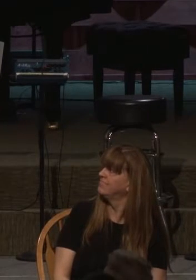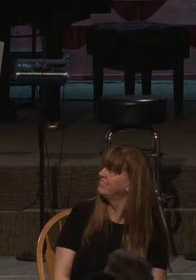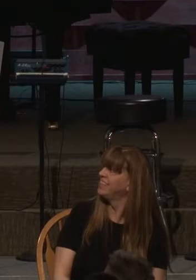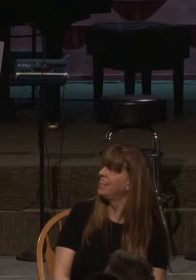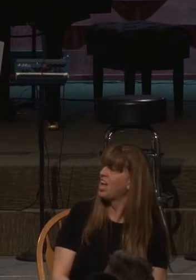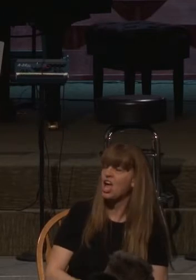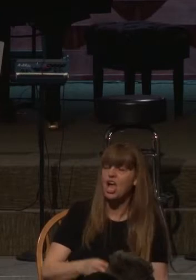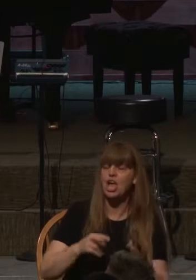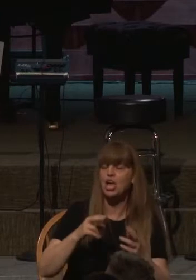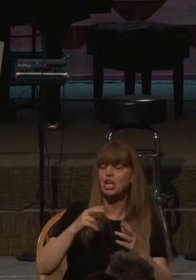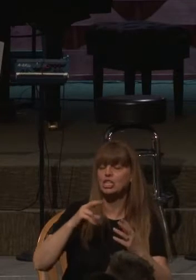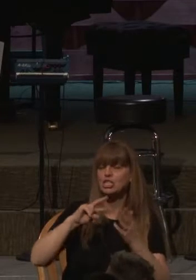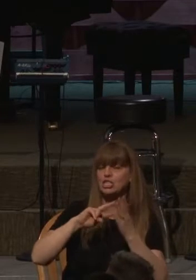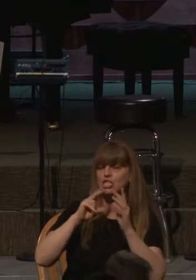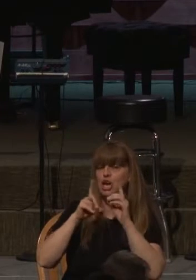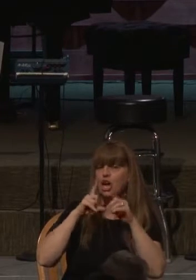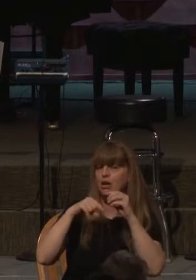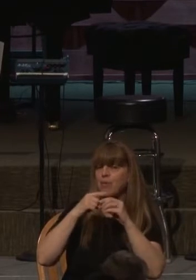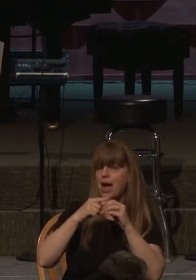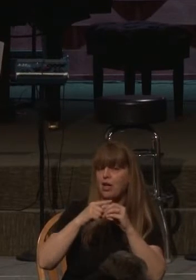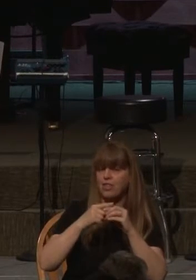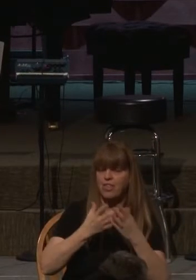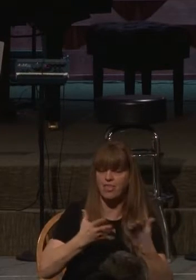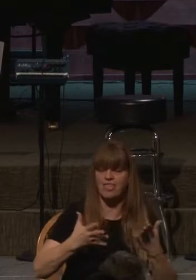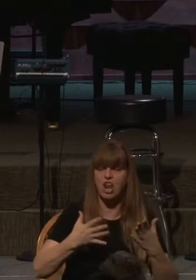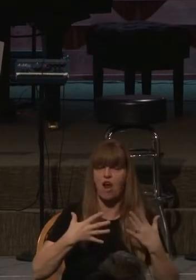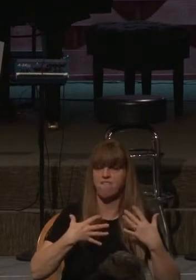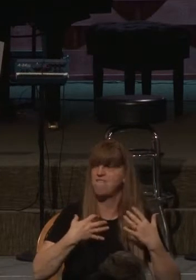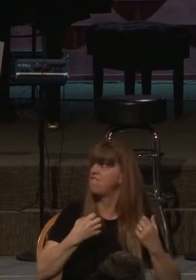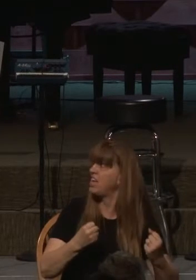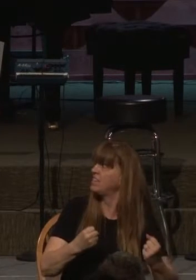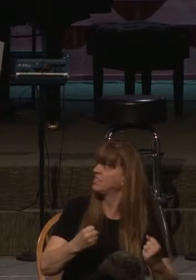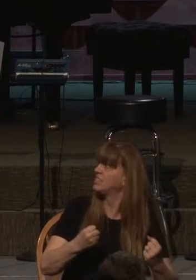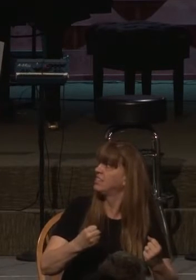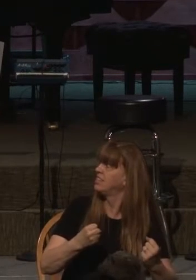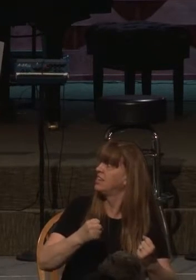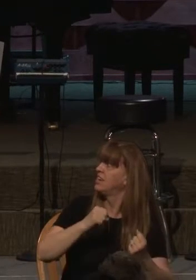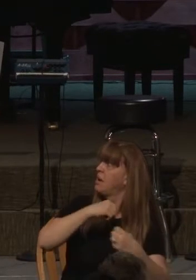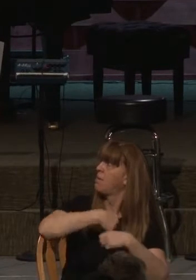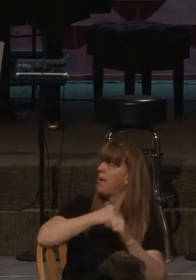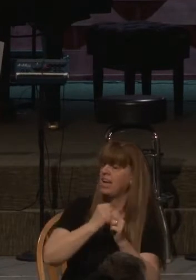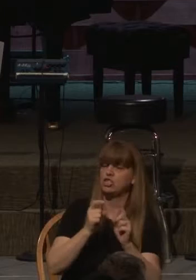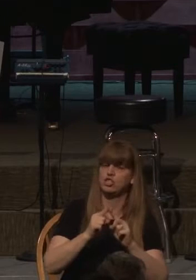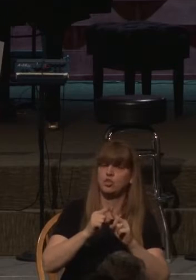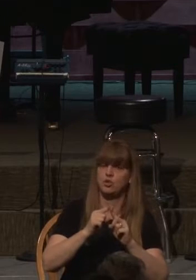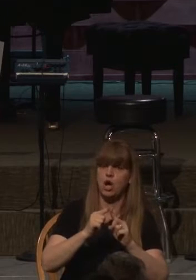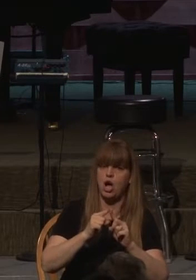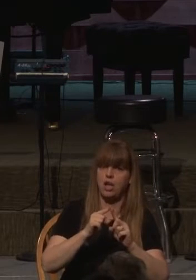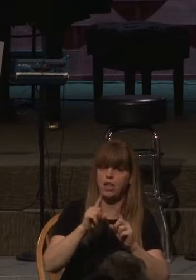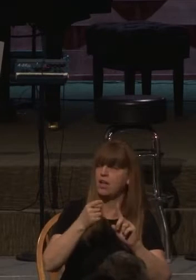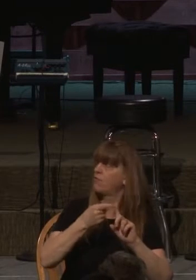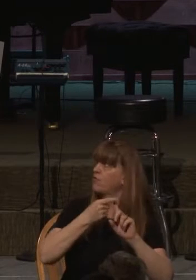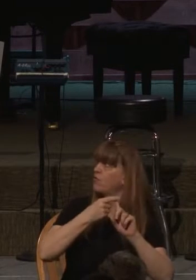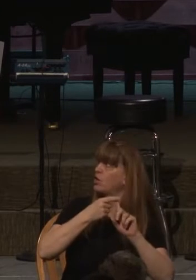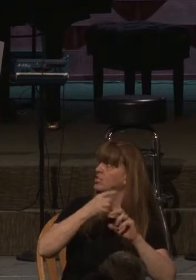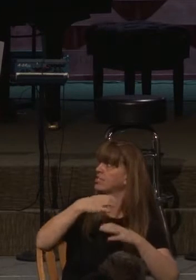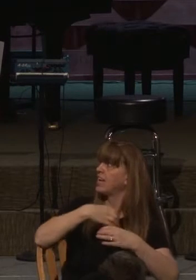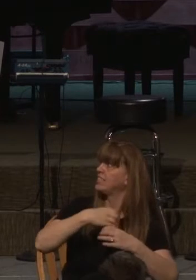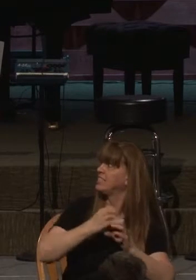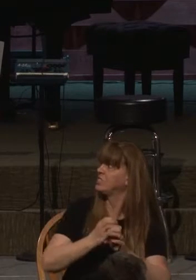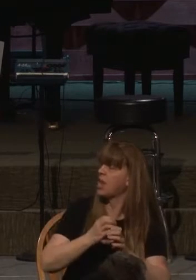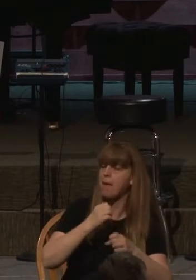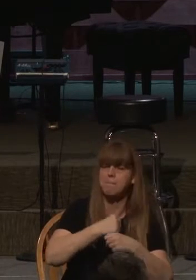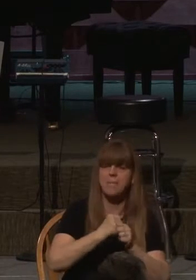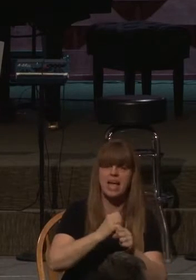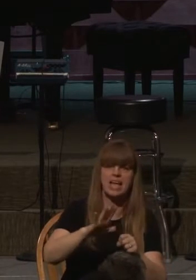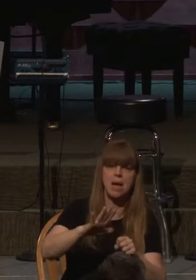which refers to that which is fit, restored to its original condition, made complete. That word that